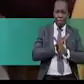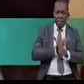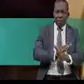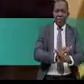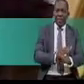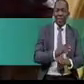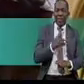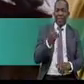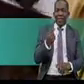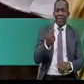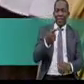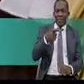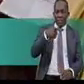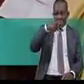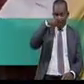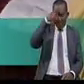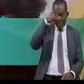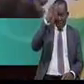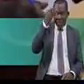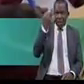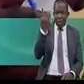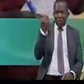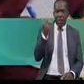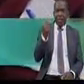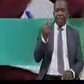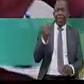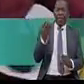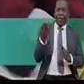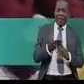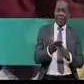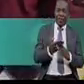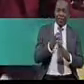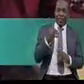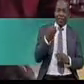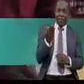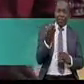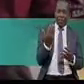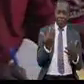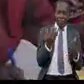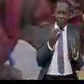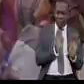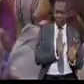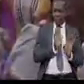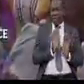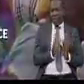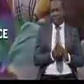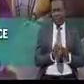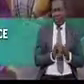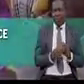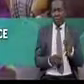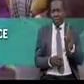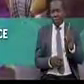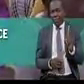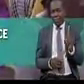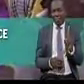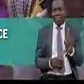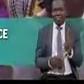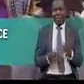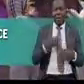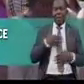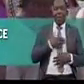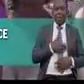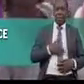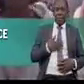the obstacles of fear. Look at number one. Number one is pleasing God through